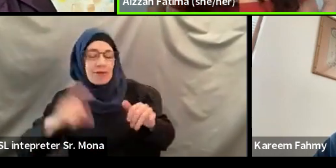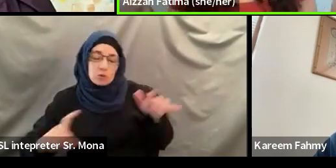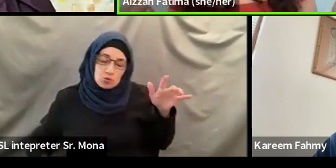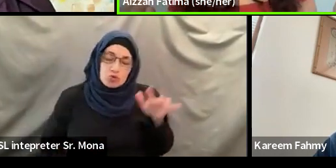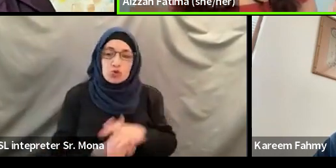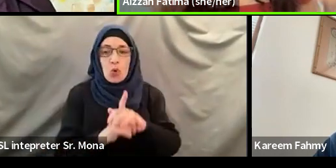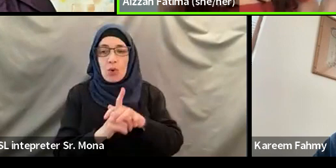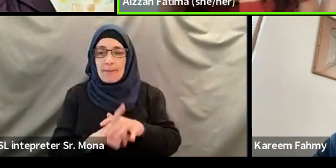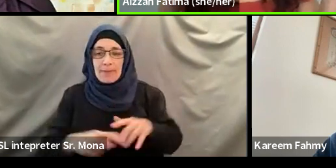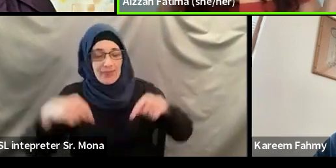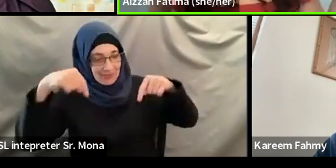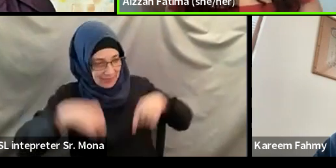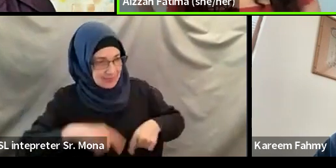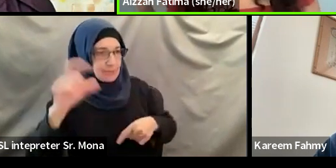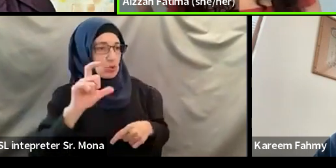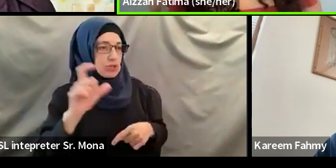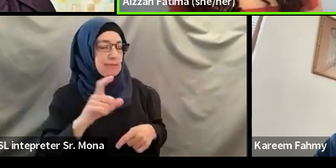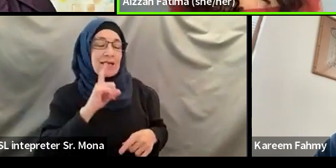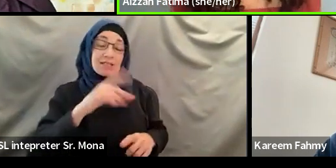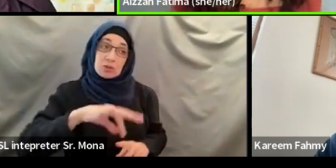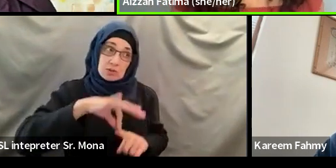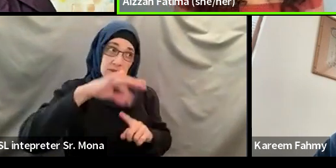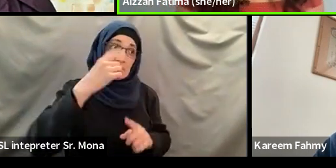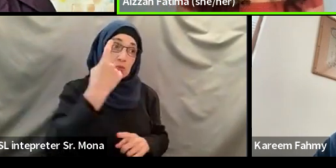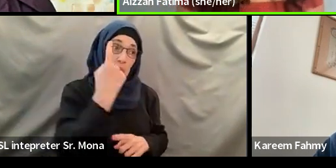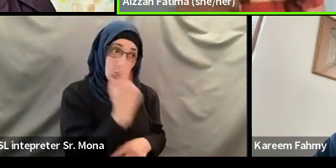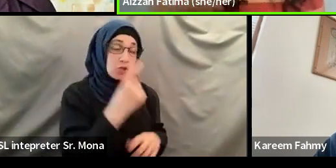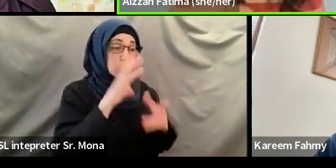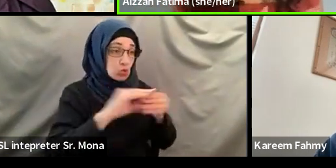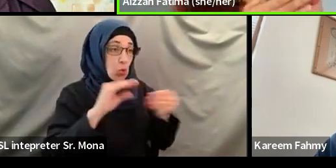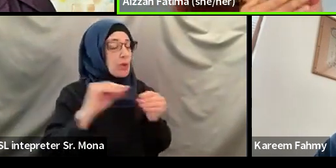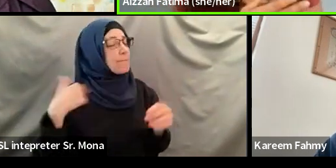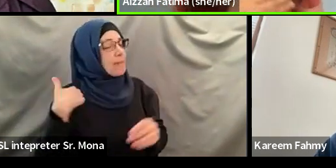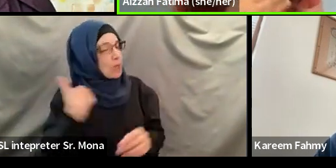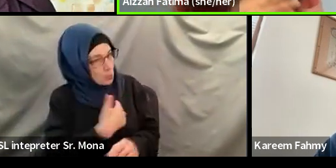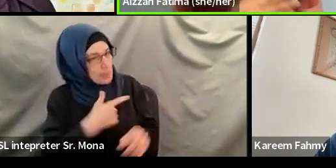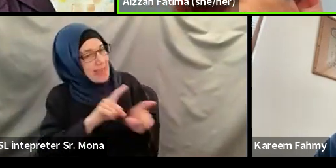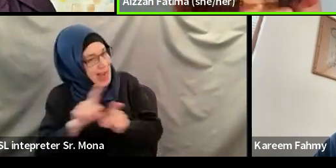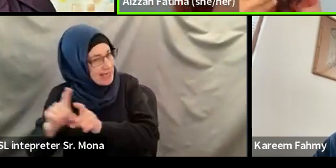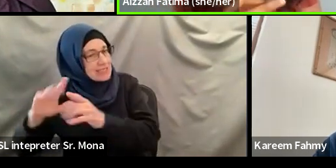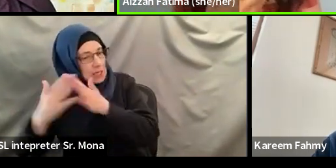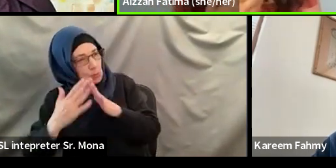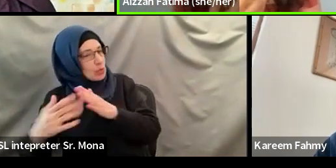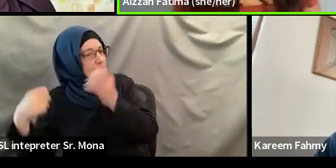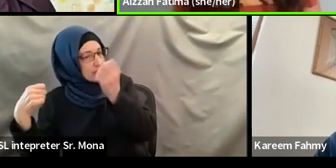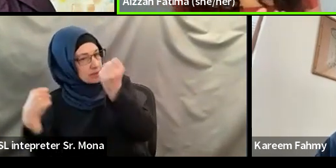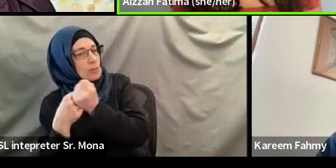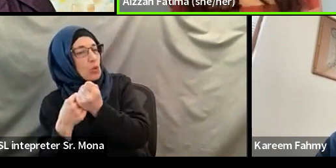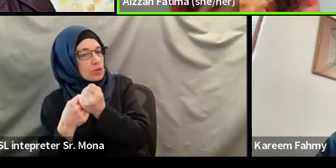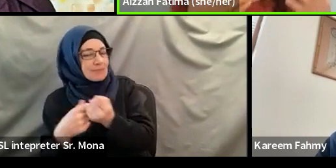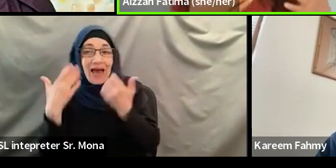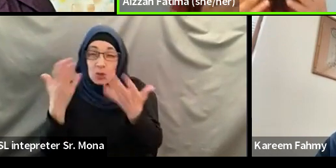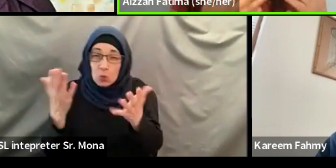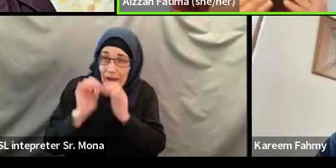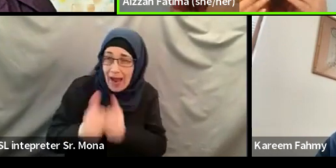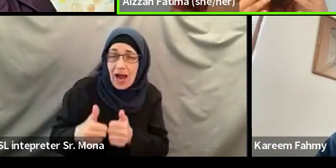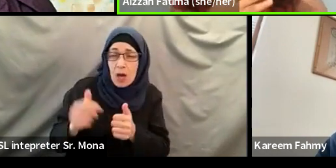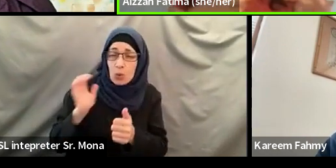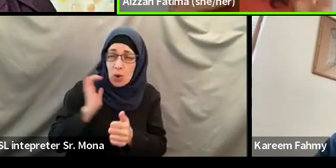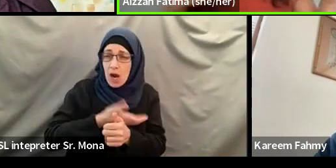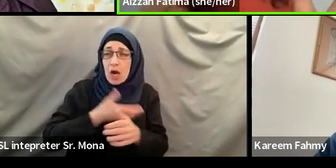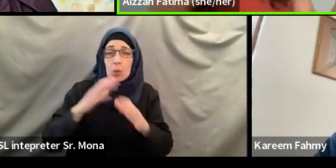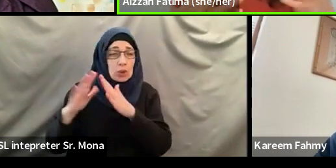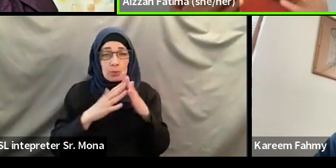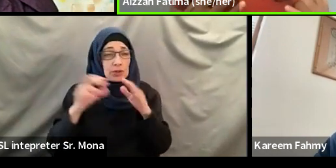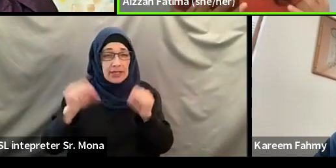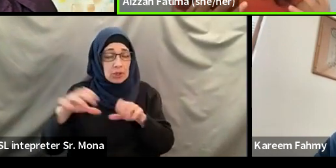it is a single story, we support it as a community. I don't know how to get our community to do that, because I think people who are doing